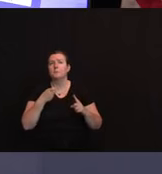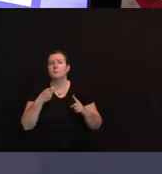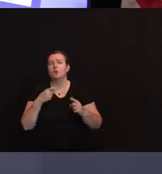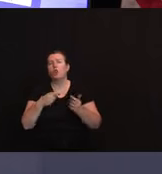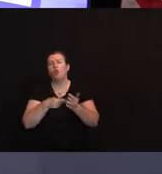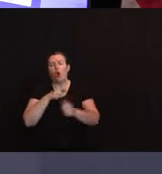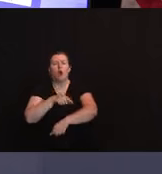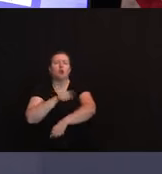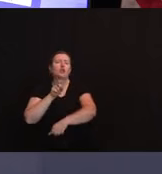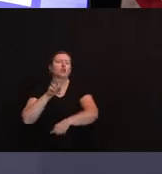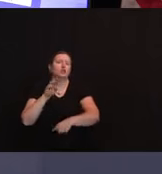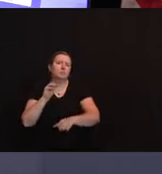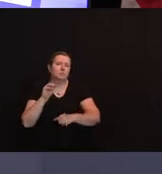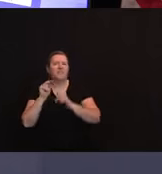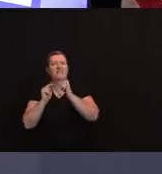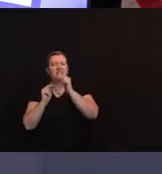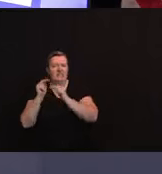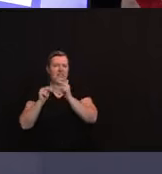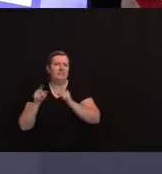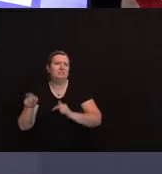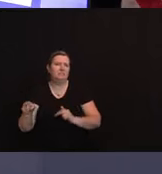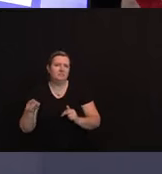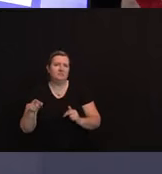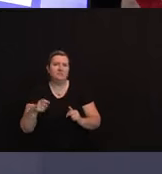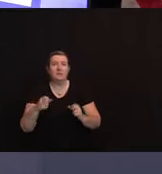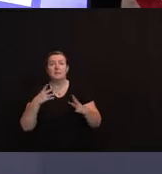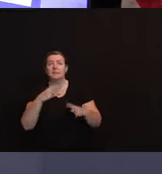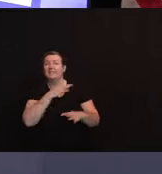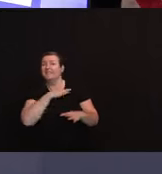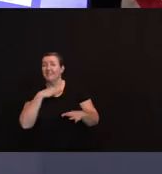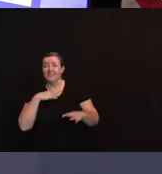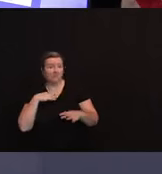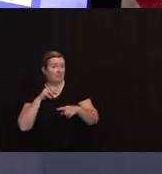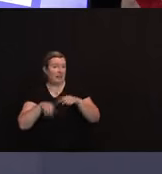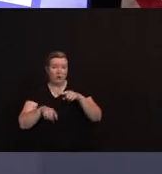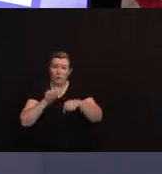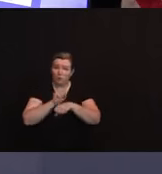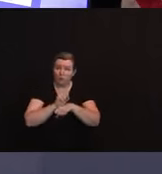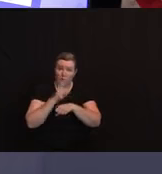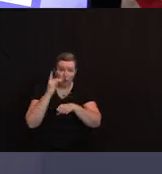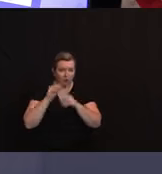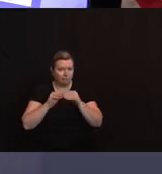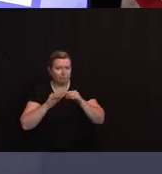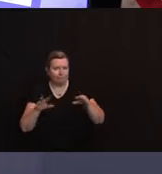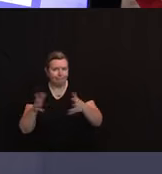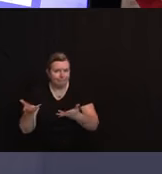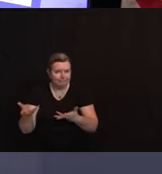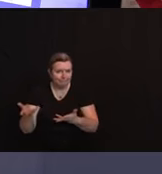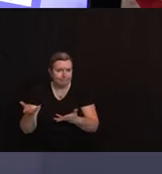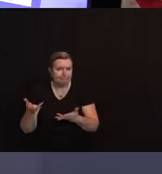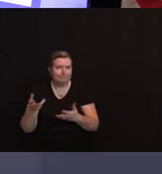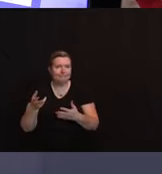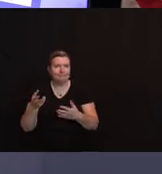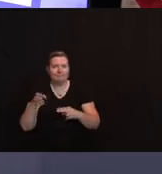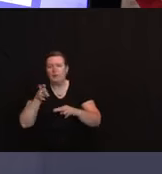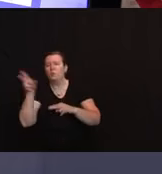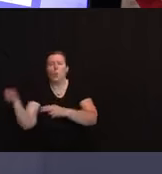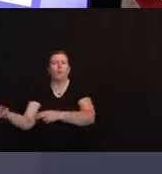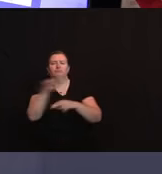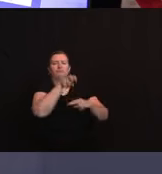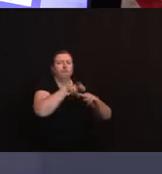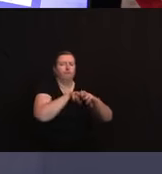in the field during the COVID-19 health emergency were assigned to review and follow up on all of these complaints.